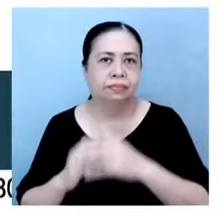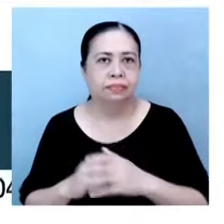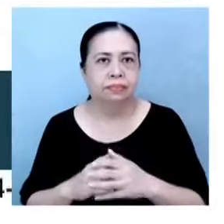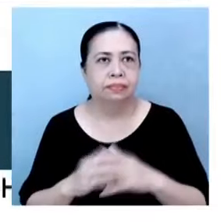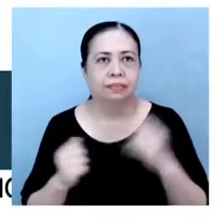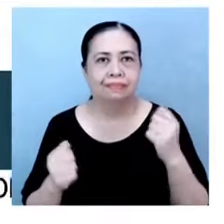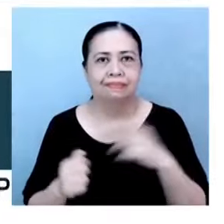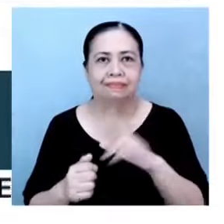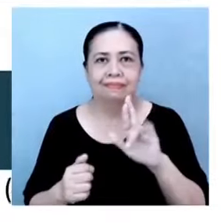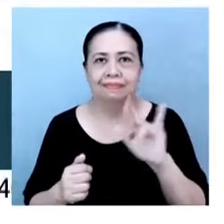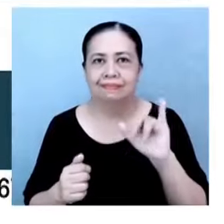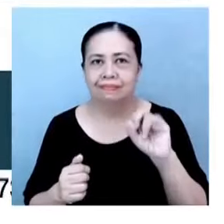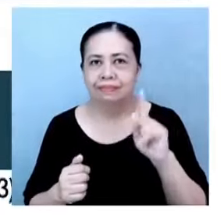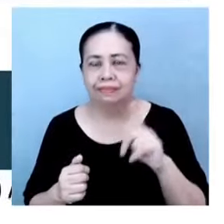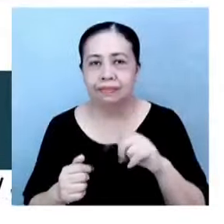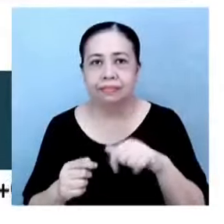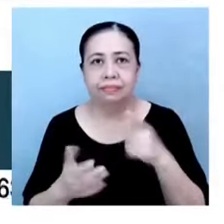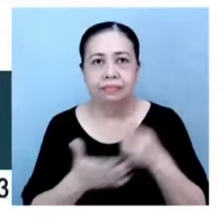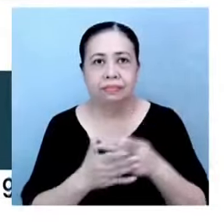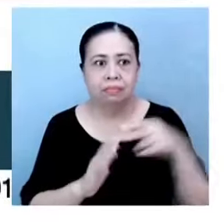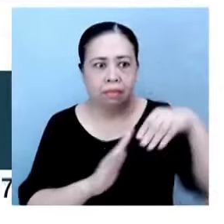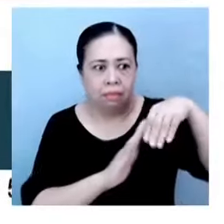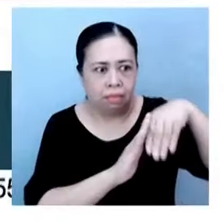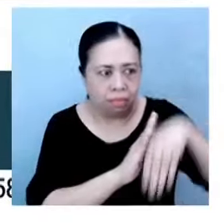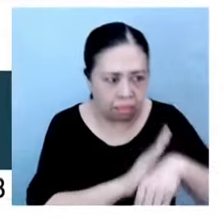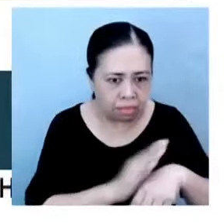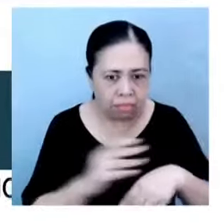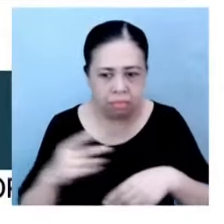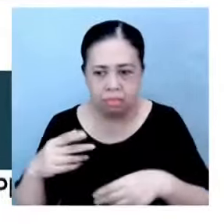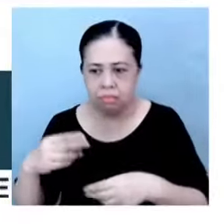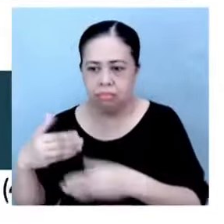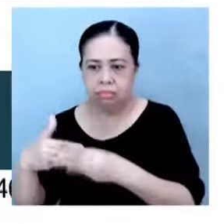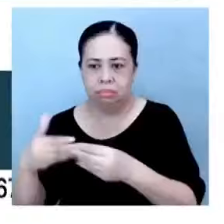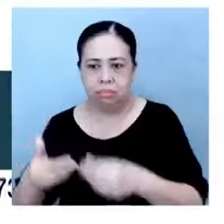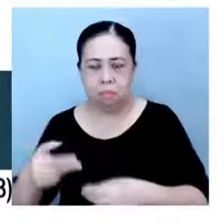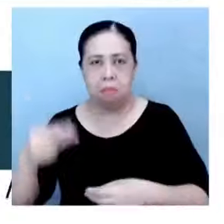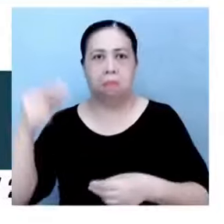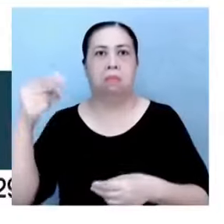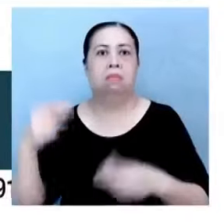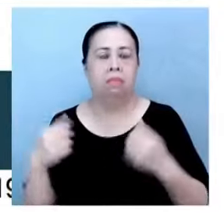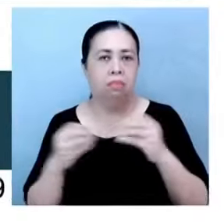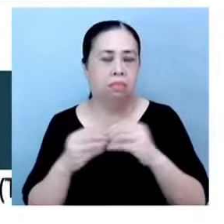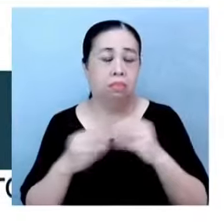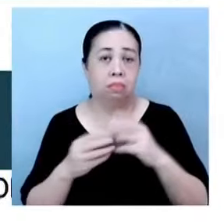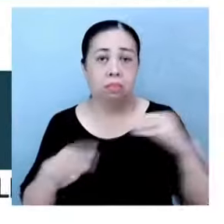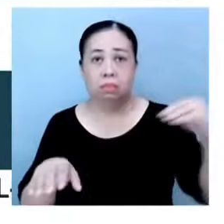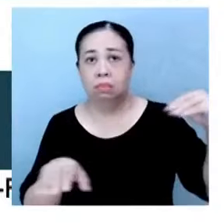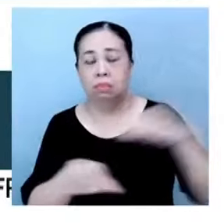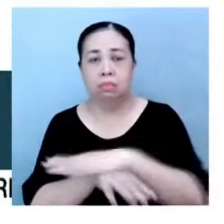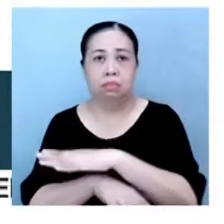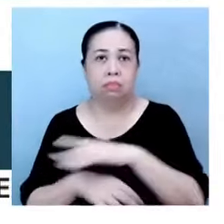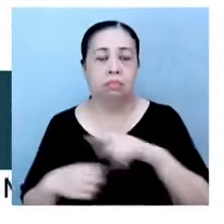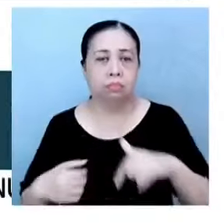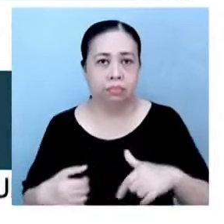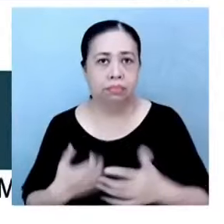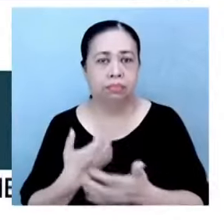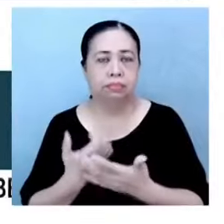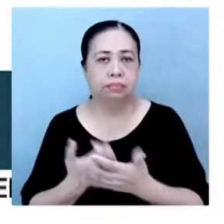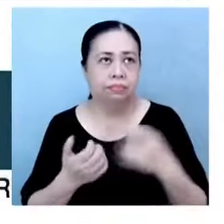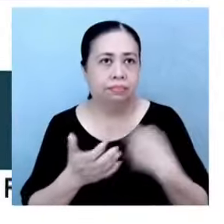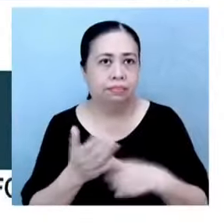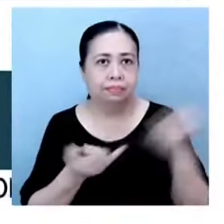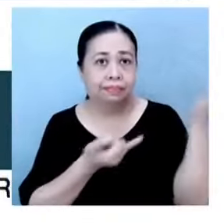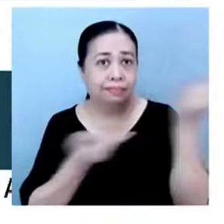Risk to the peso depreciating much further. And if that were to happen, then it will have a repercussion on the cost of imports